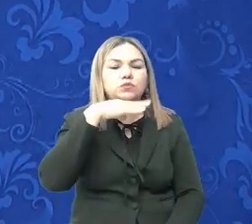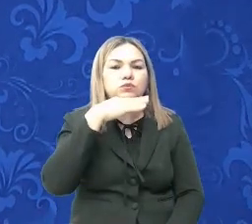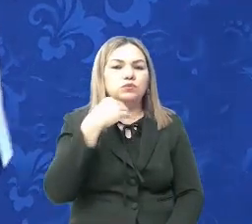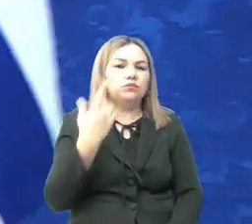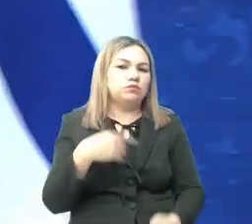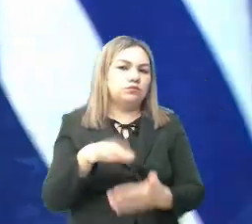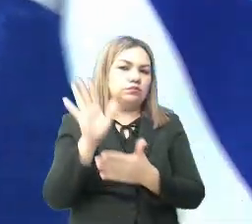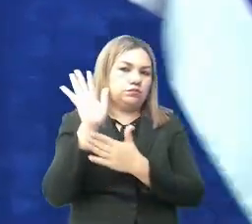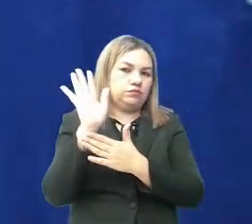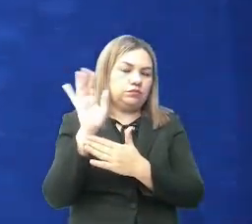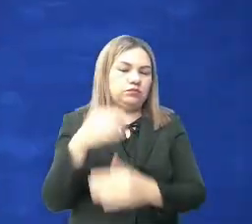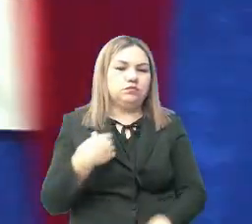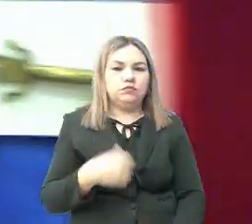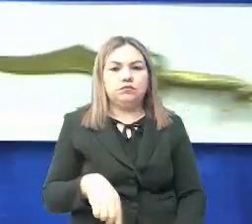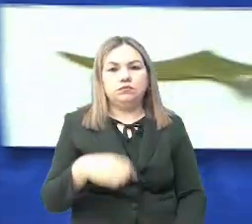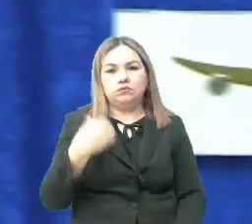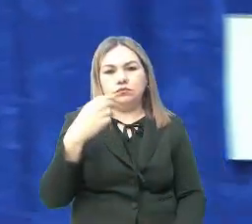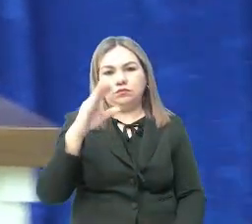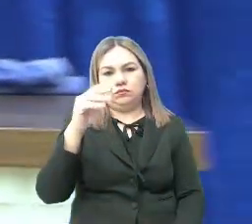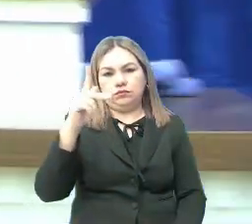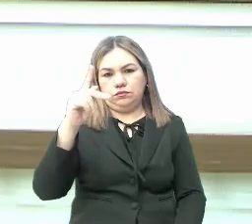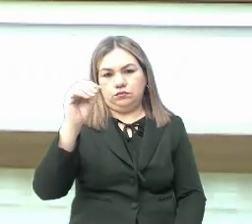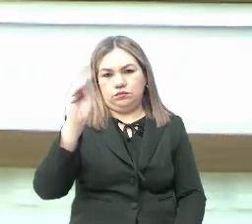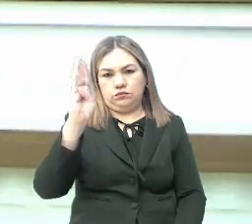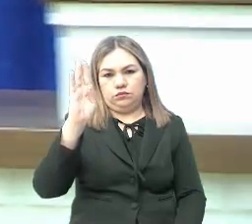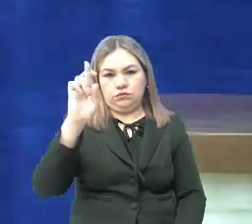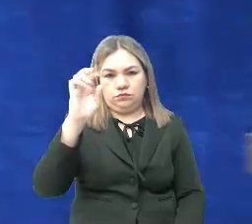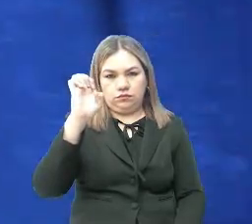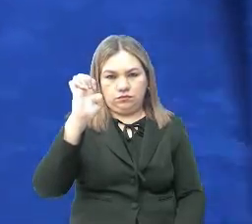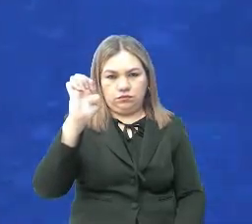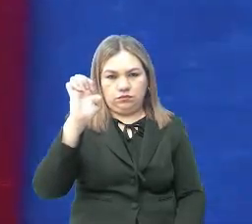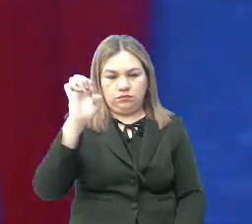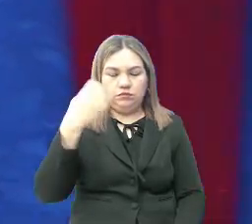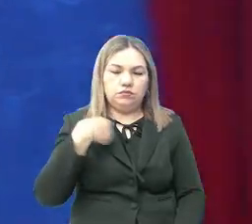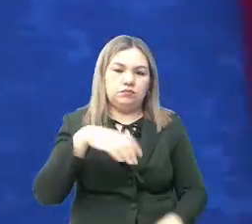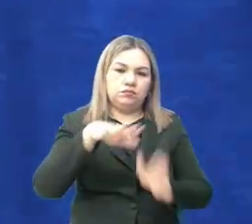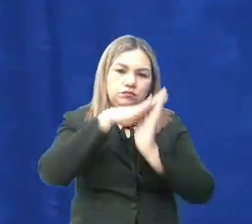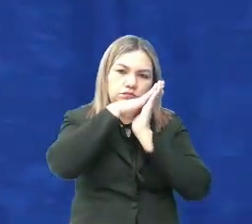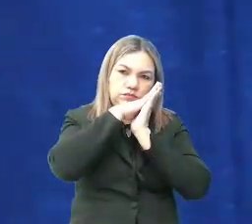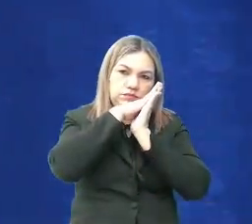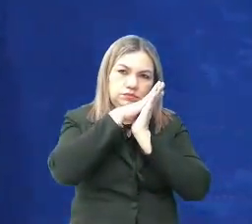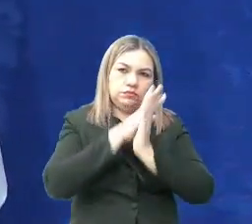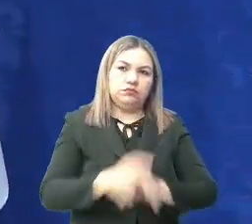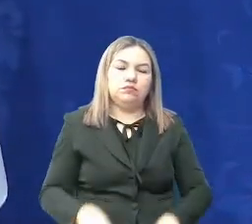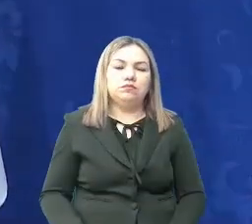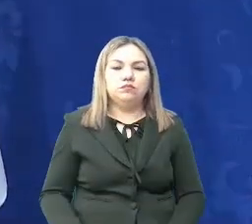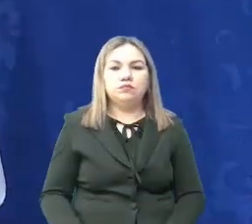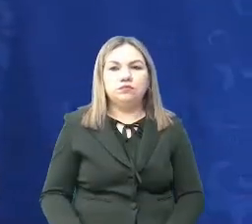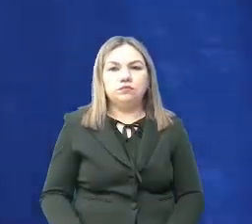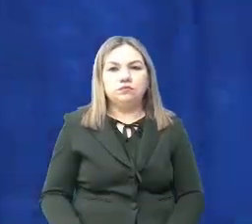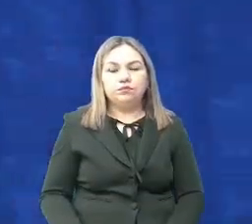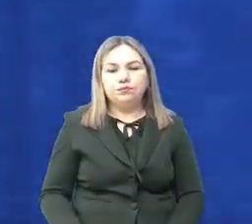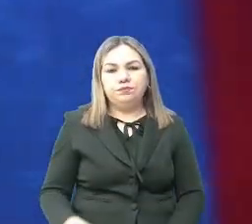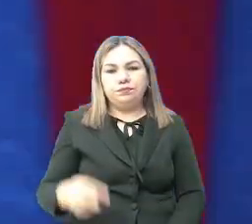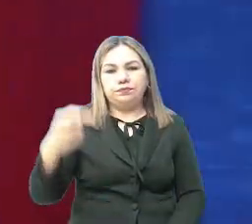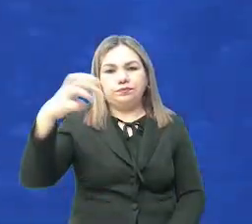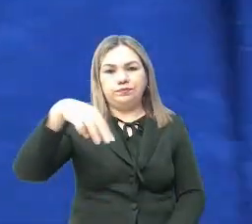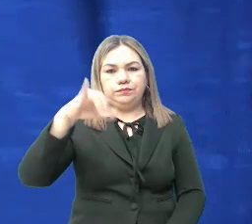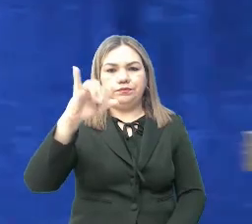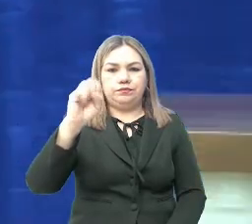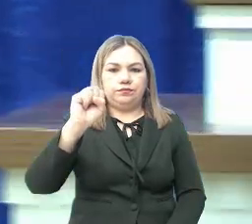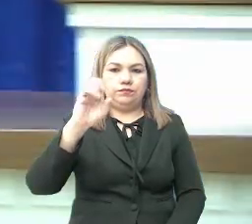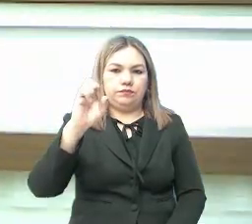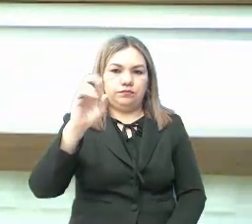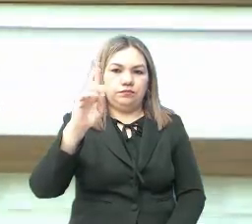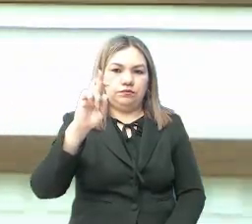Manure. Do you know what manure means? The extreme poverty in your life.